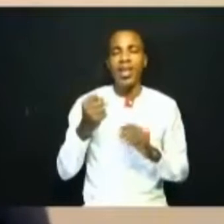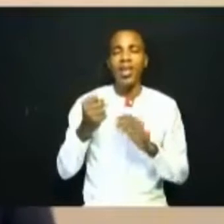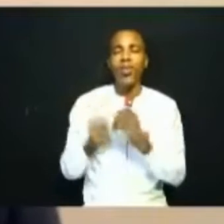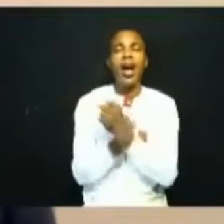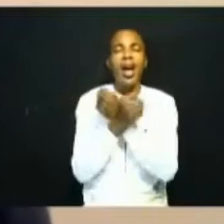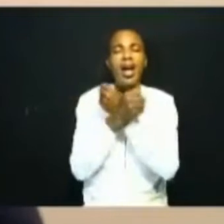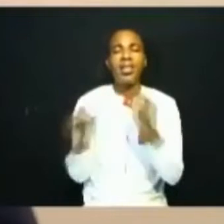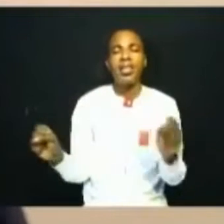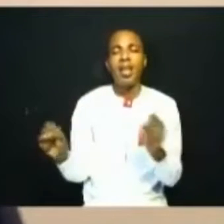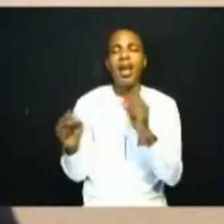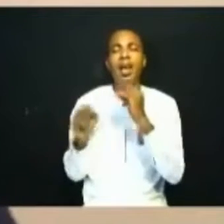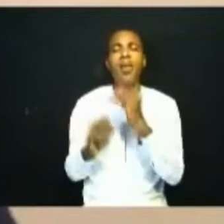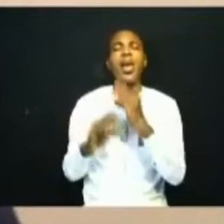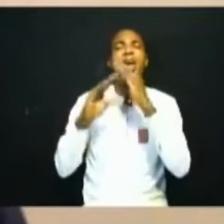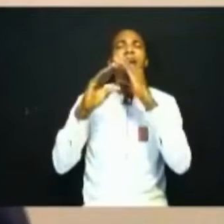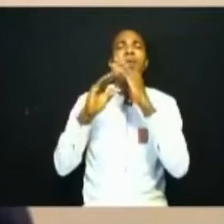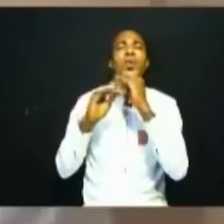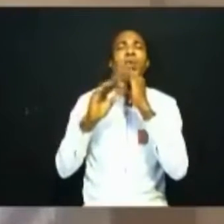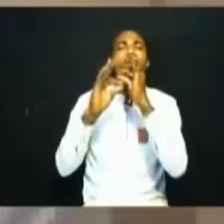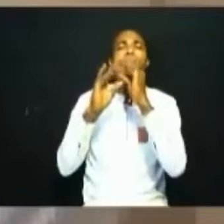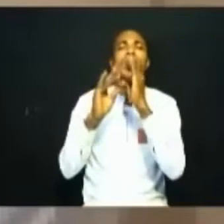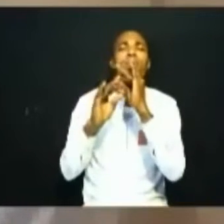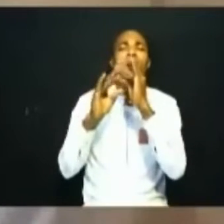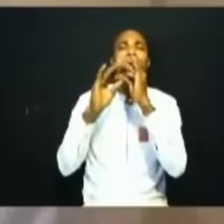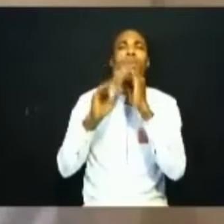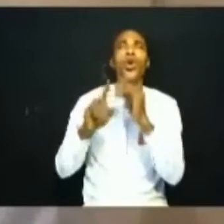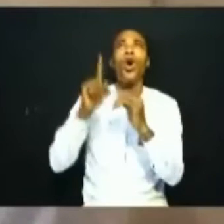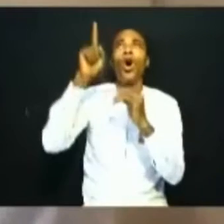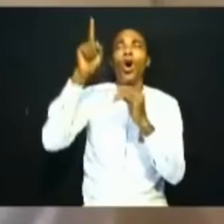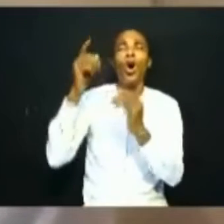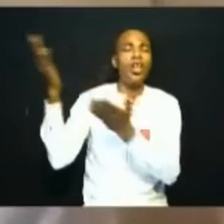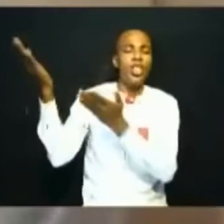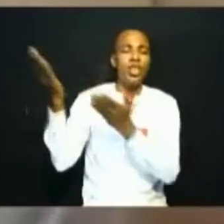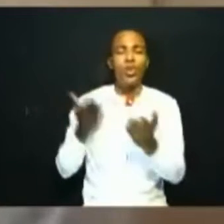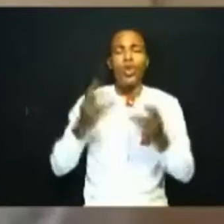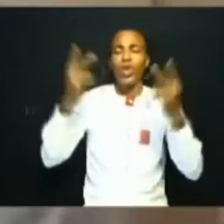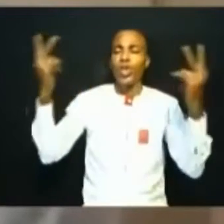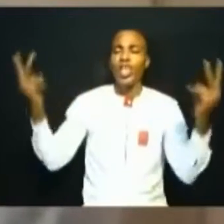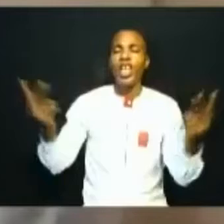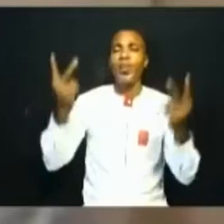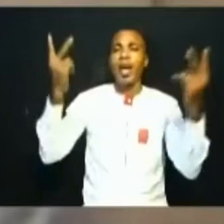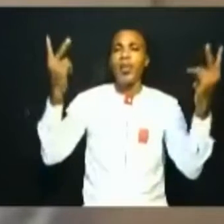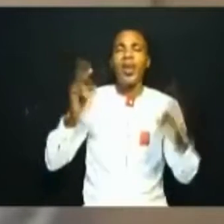ne nkwagye aben no, odi nkunim abre ne man,